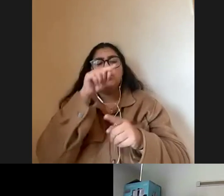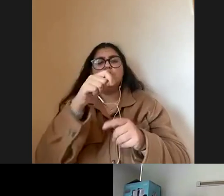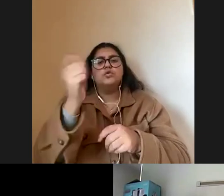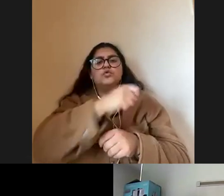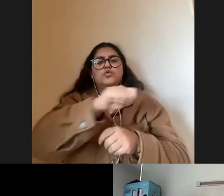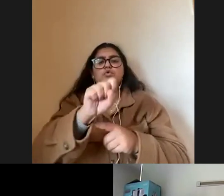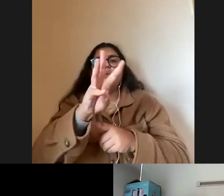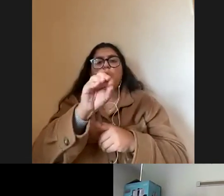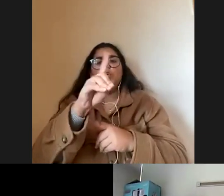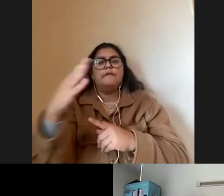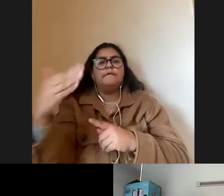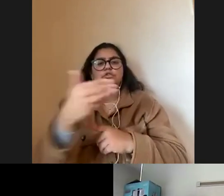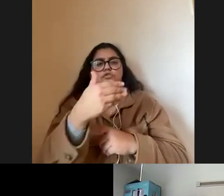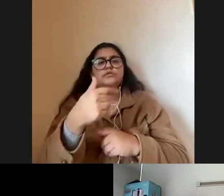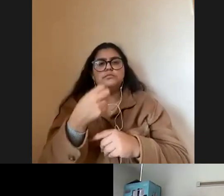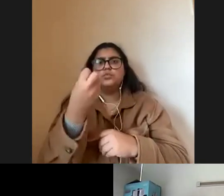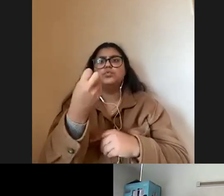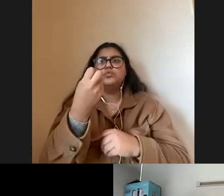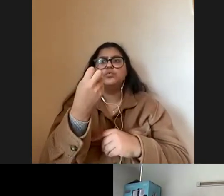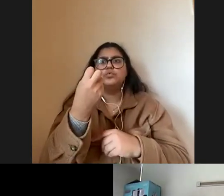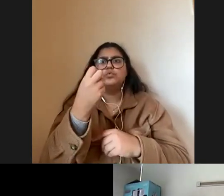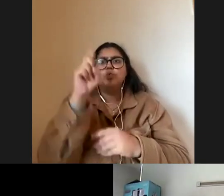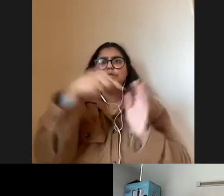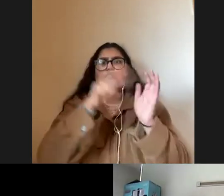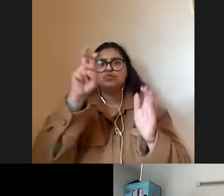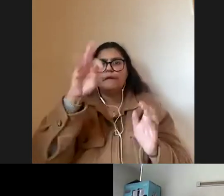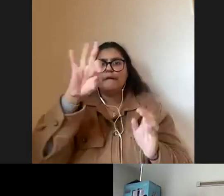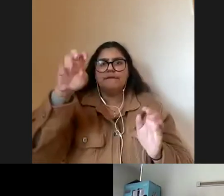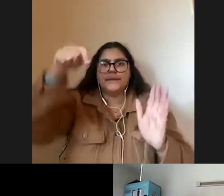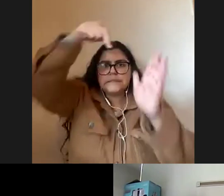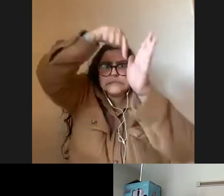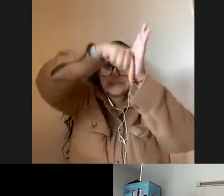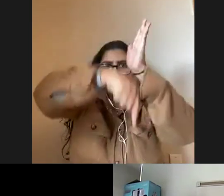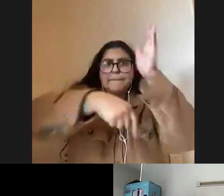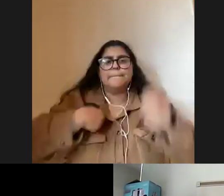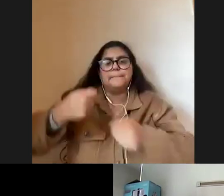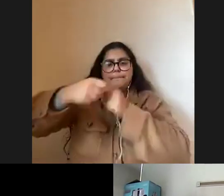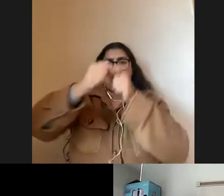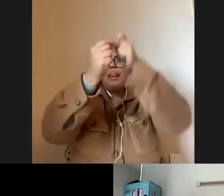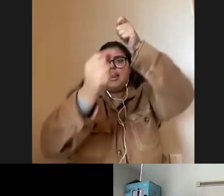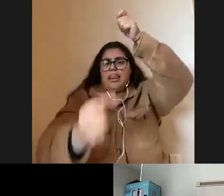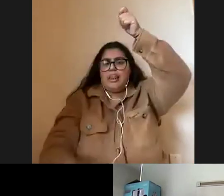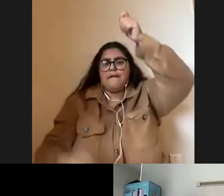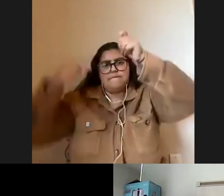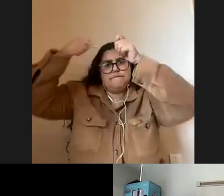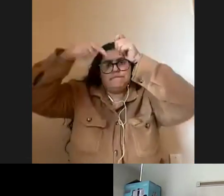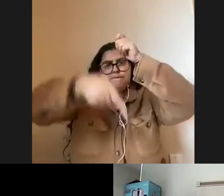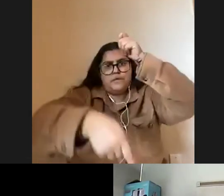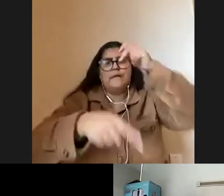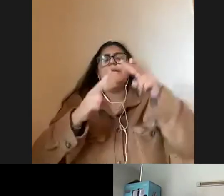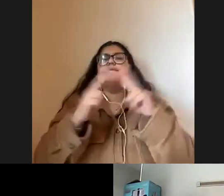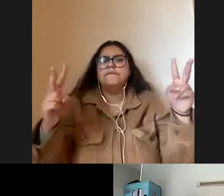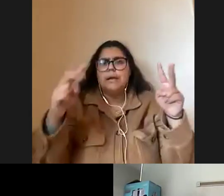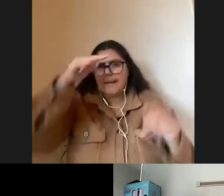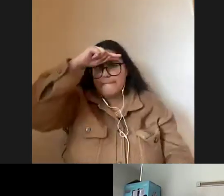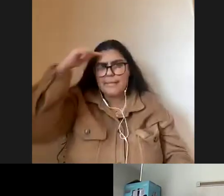deep. So I wasn't diving that deep, but we had lines that deep. And when you're fishing that deep, it's basically pitch black where the